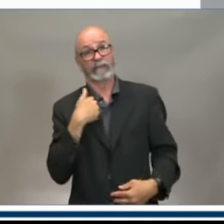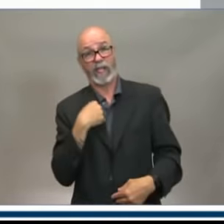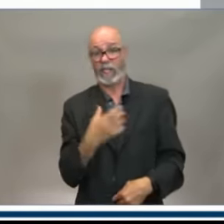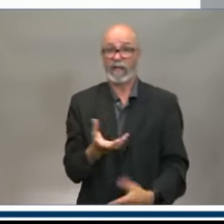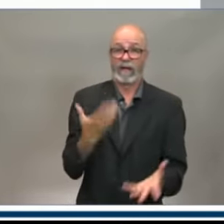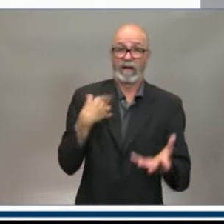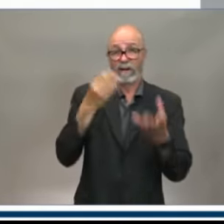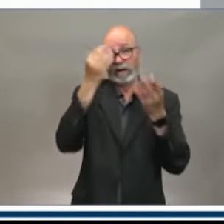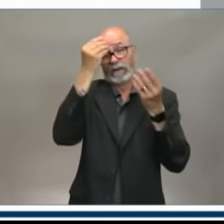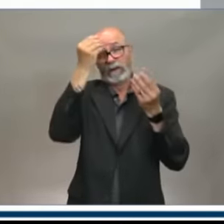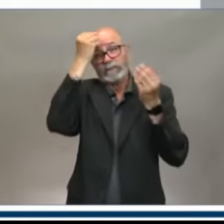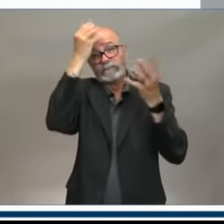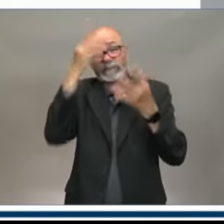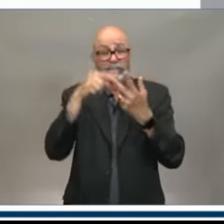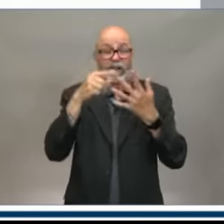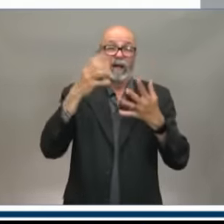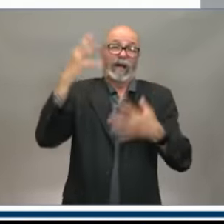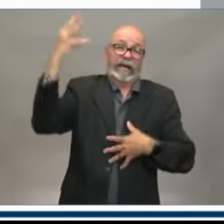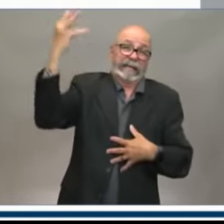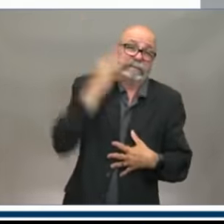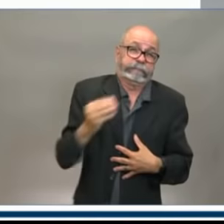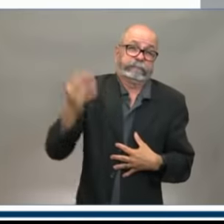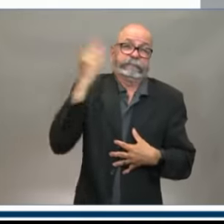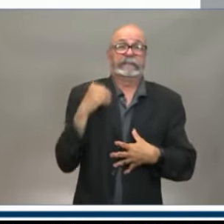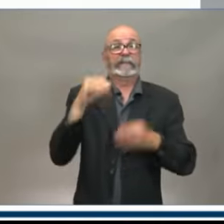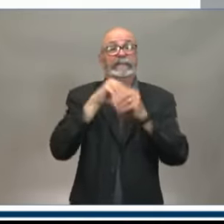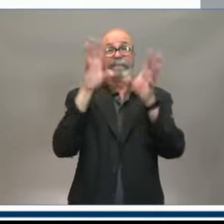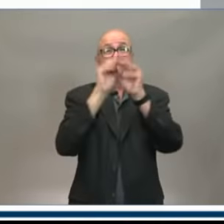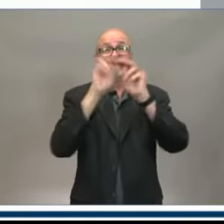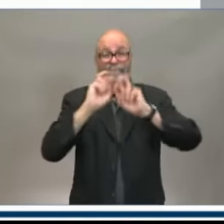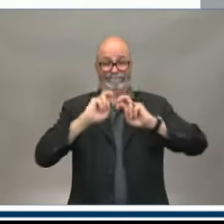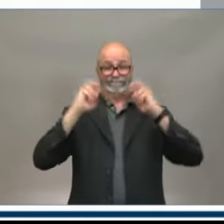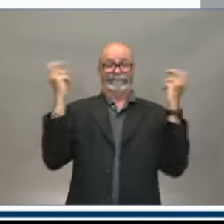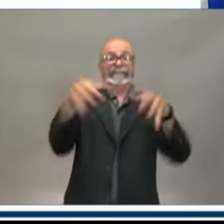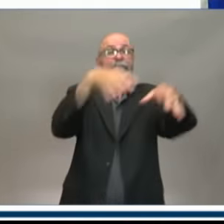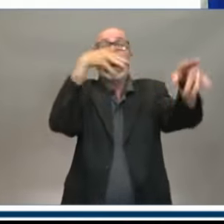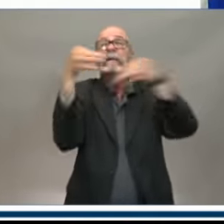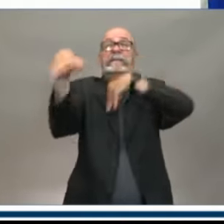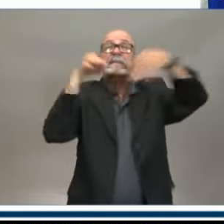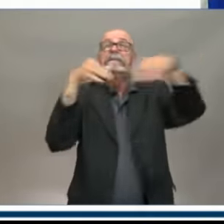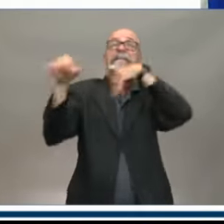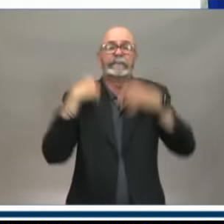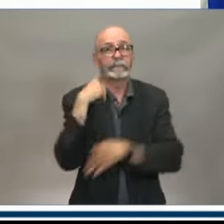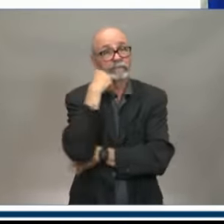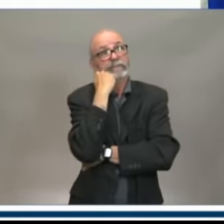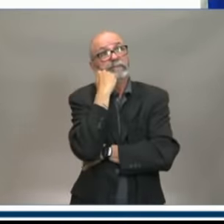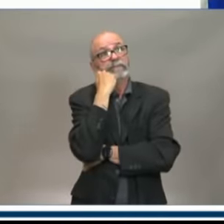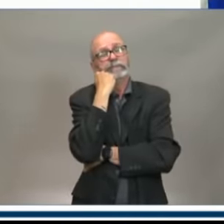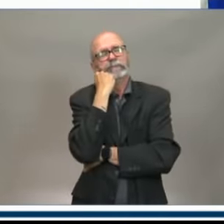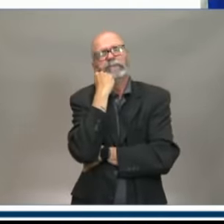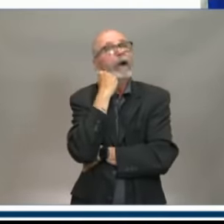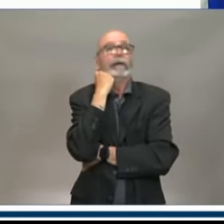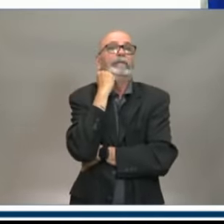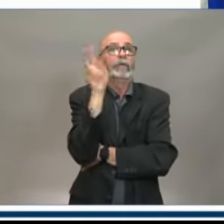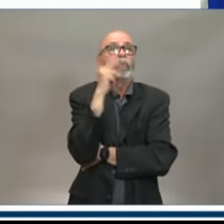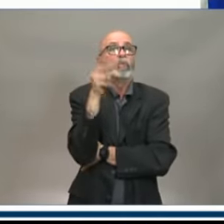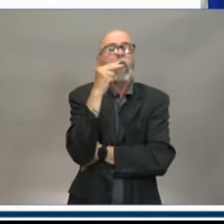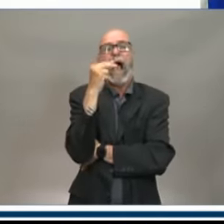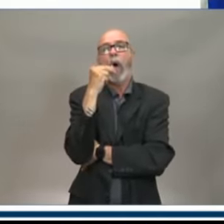when I've sat in meetings on this, it is very big and complex. Next, we'll go to Bill Martin from Six Rivers News and Radio.